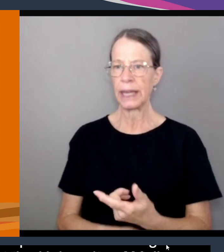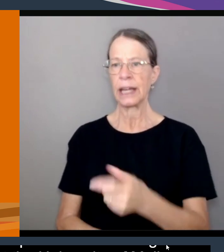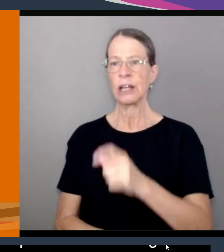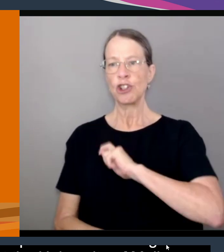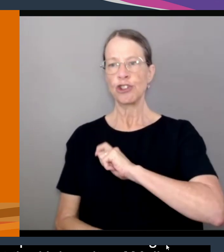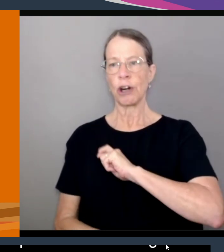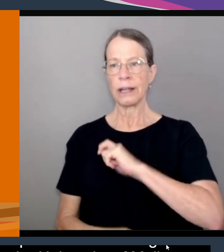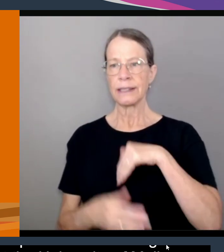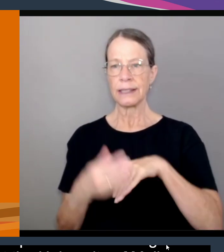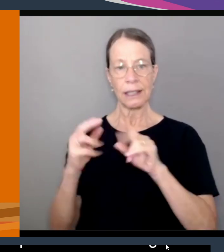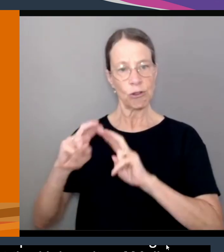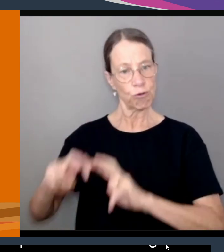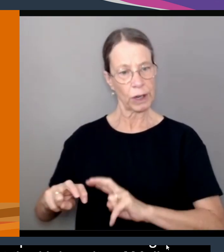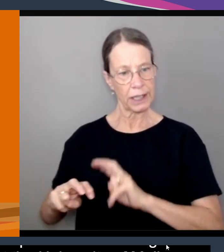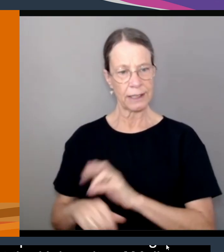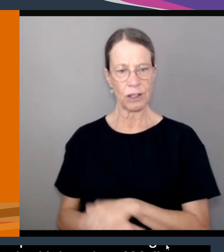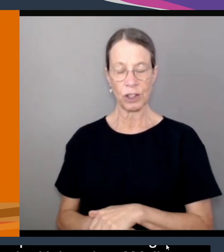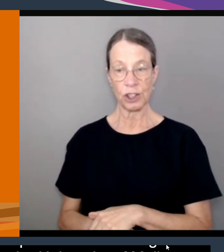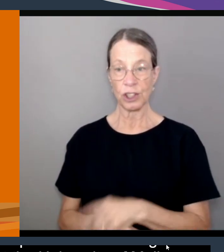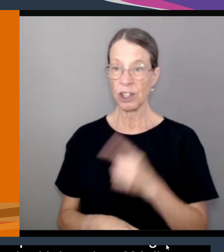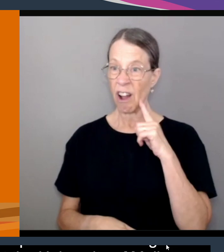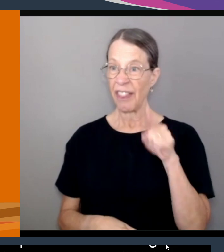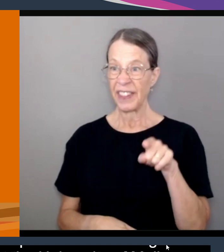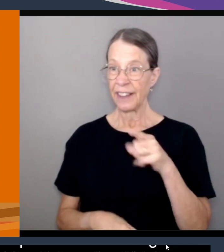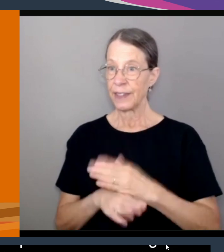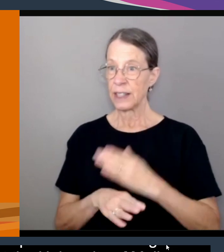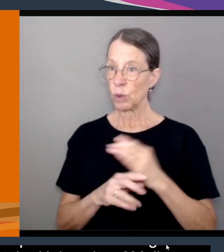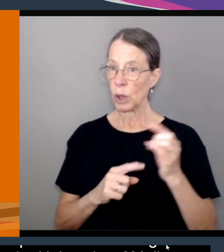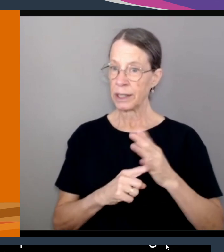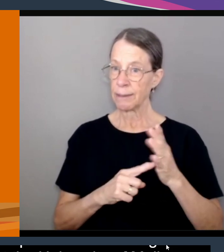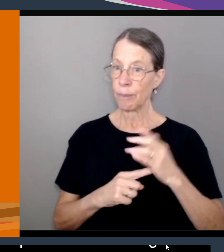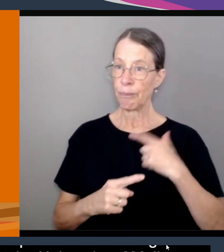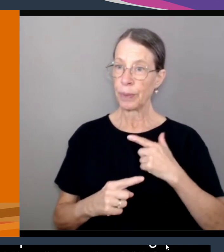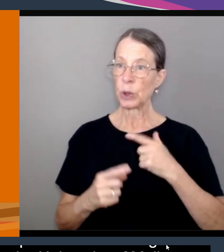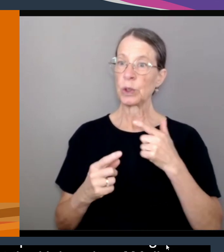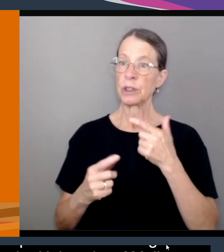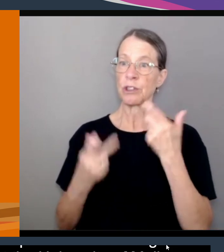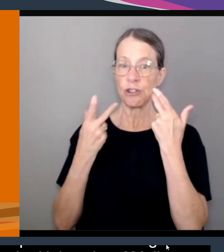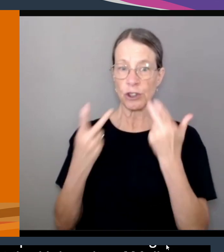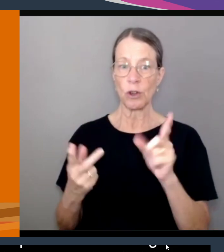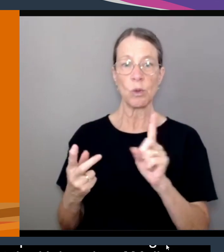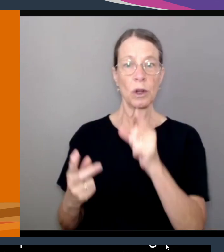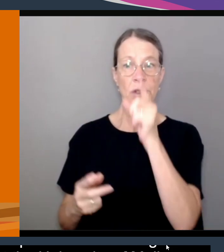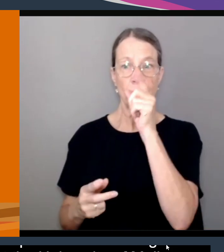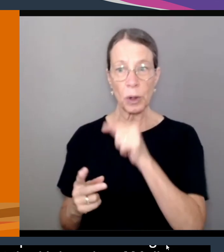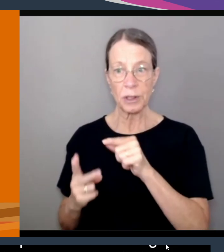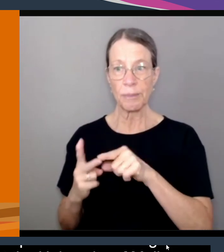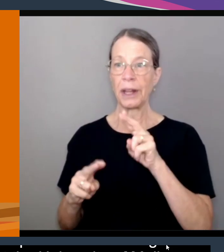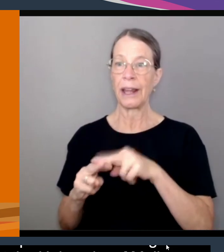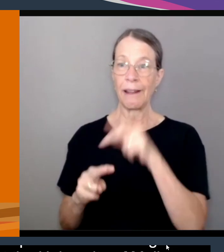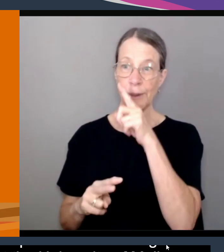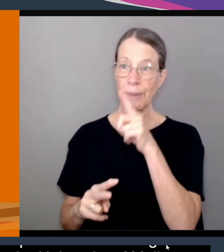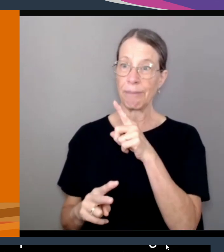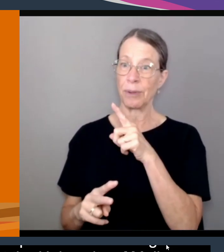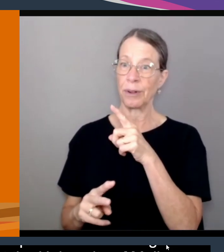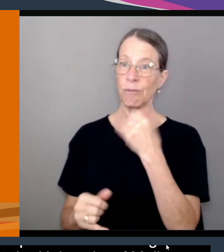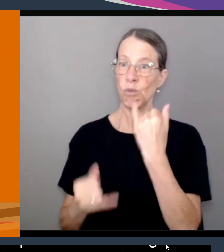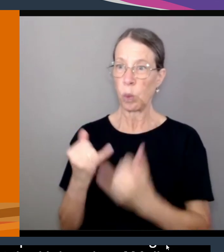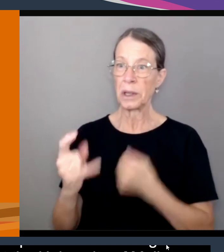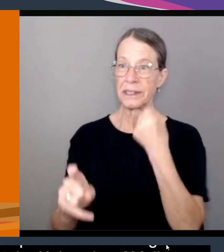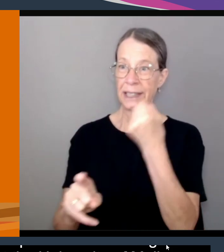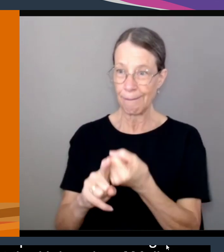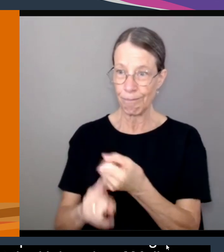me, this work matters because it shows what's possible when research is led by and with the people most affected, and importantly, when